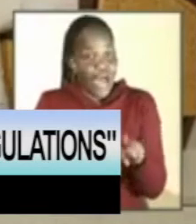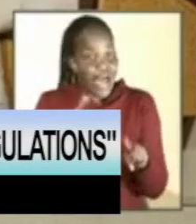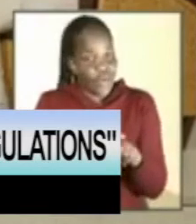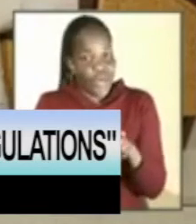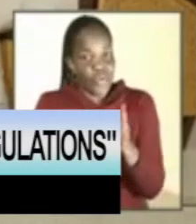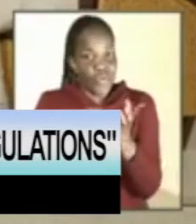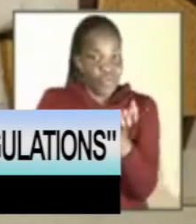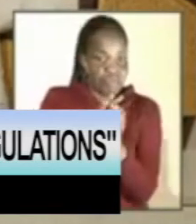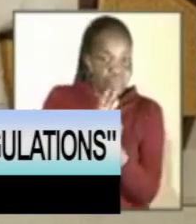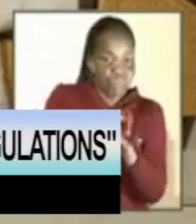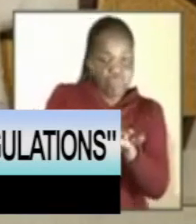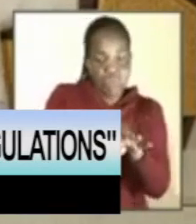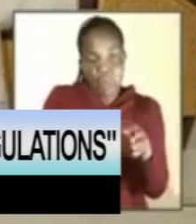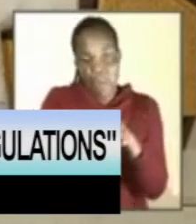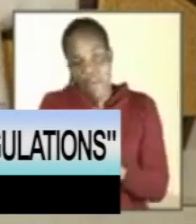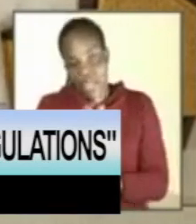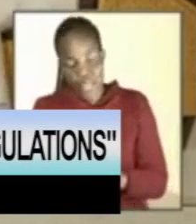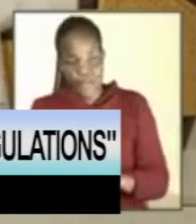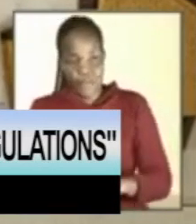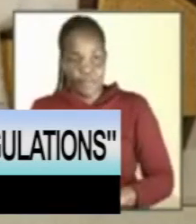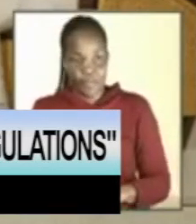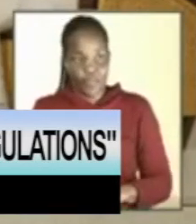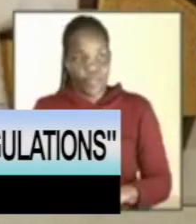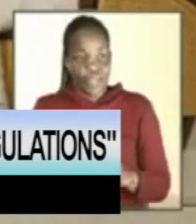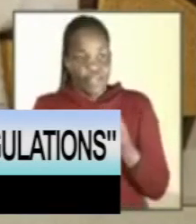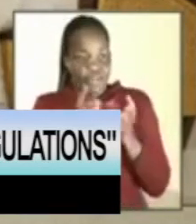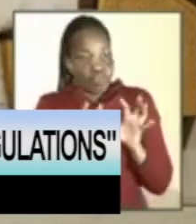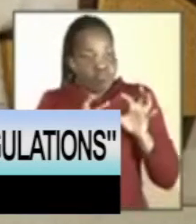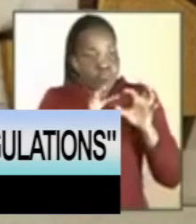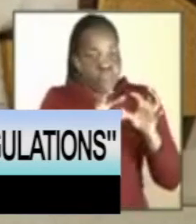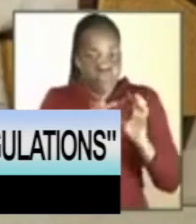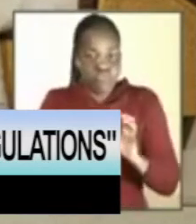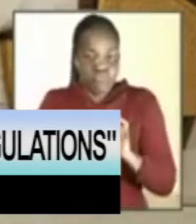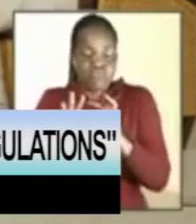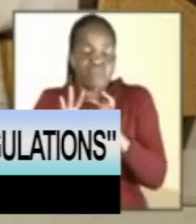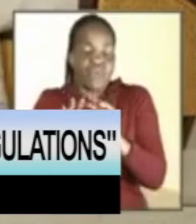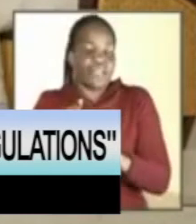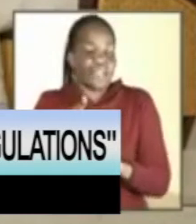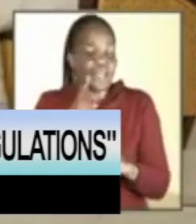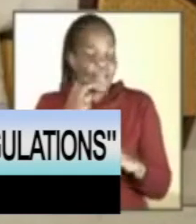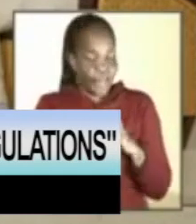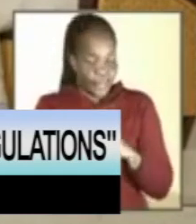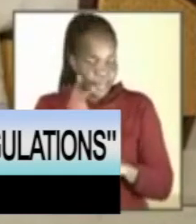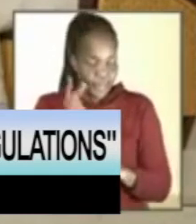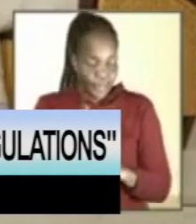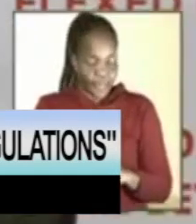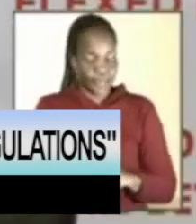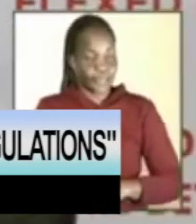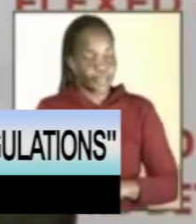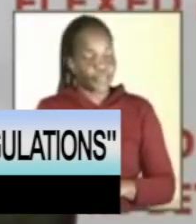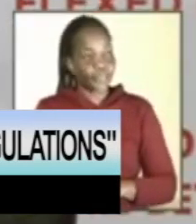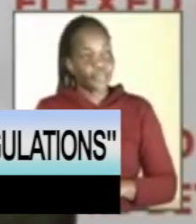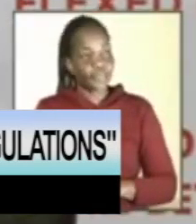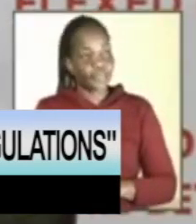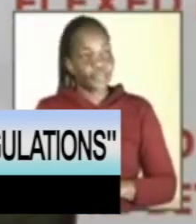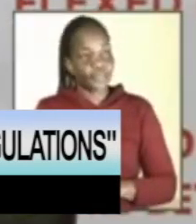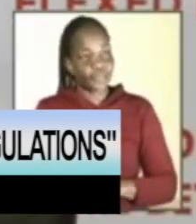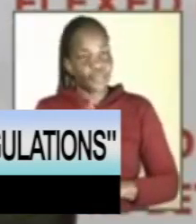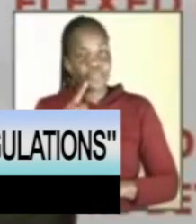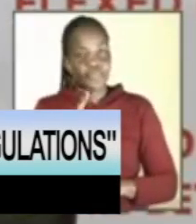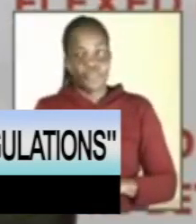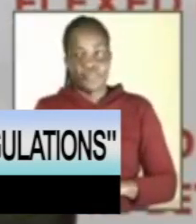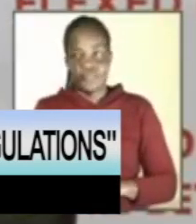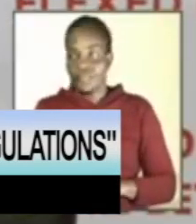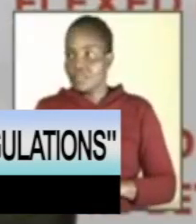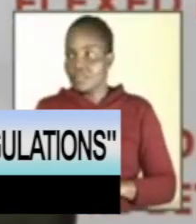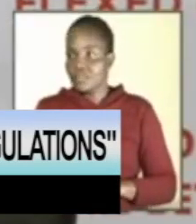The issue of minimizing large gatherings, I must also confess here that